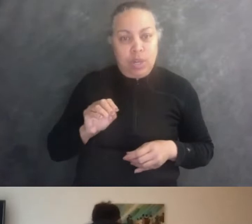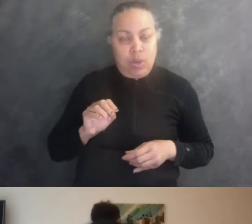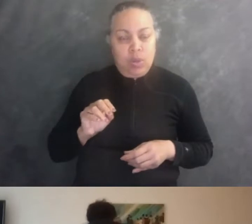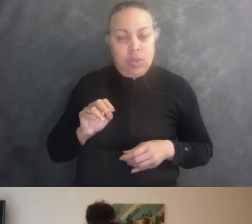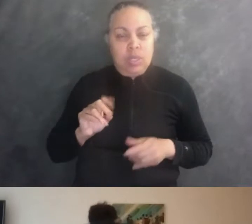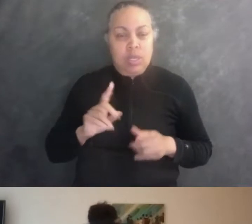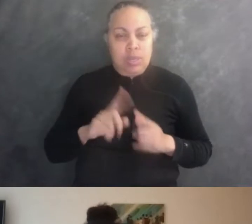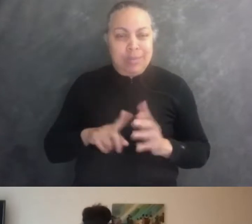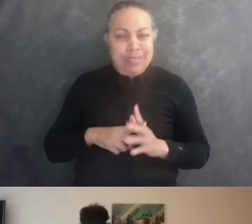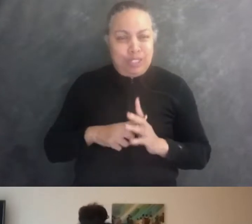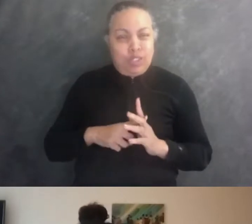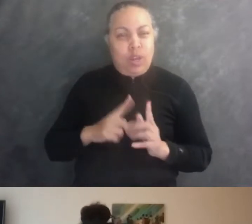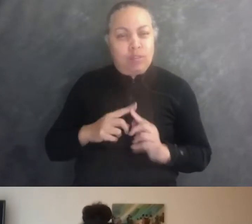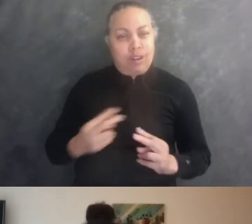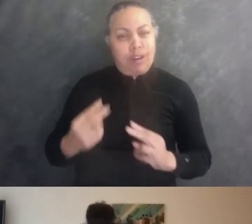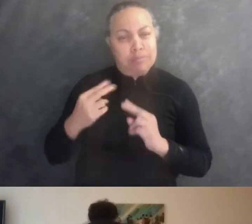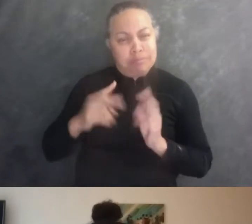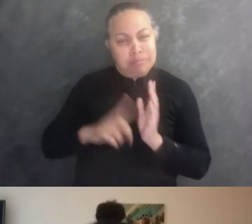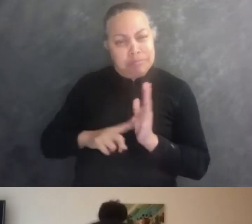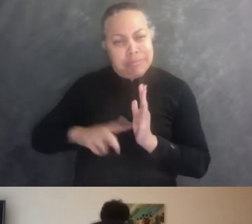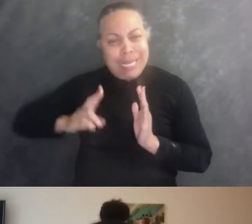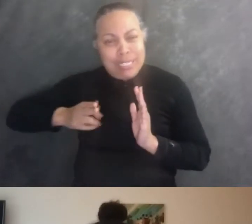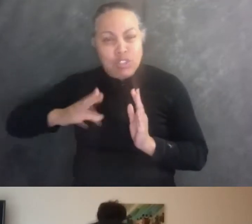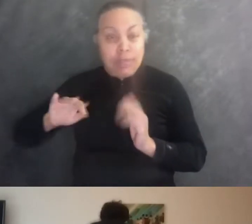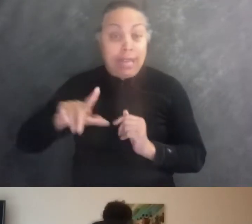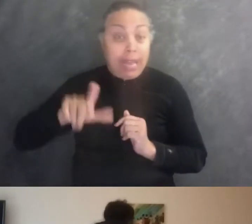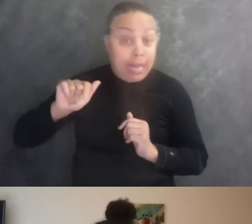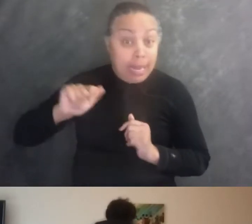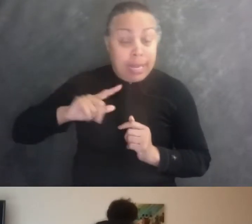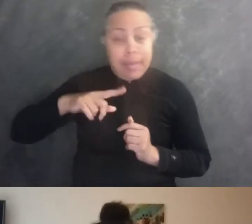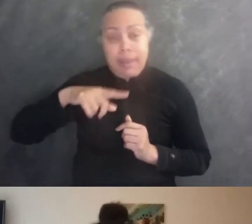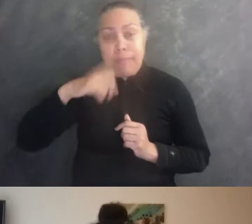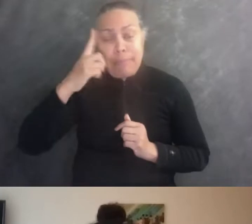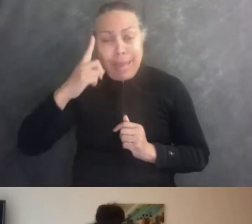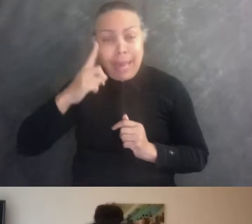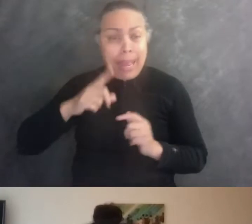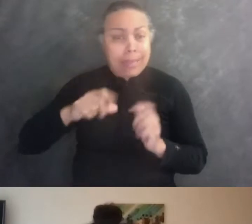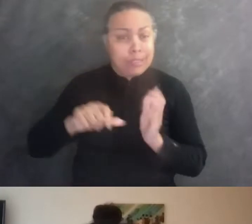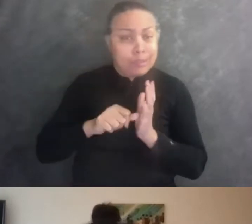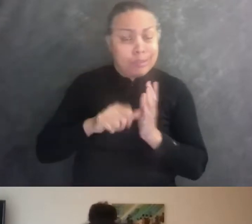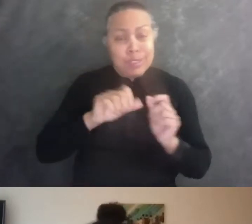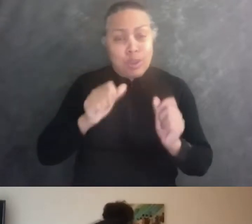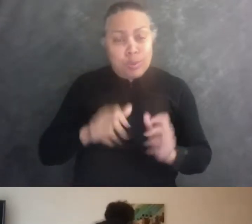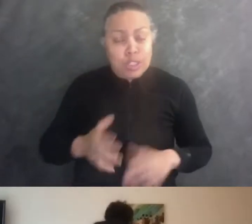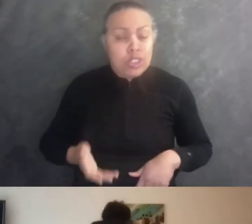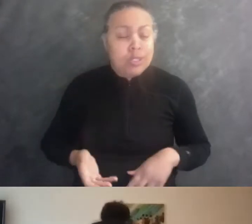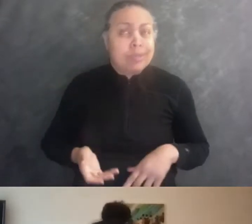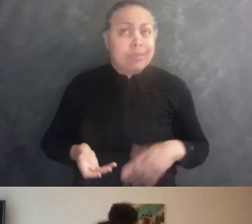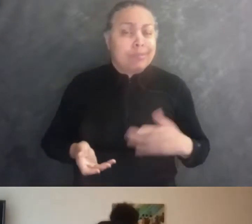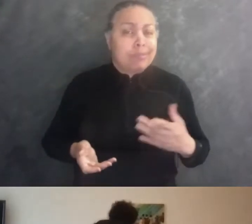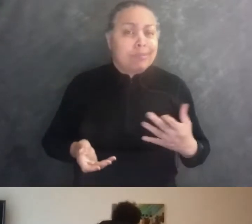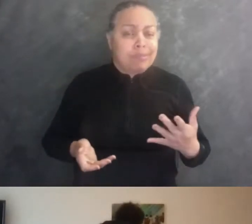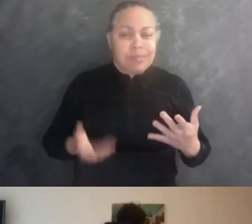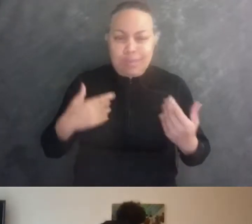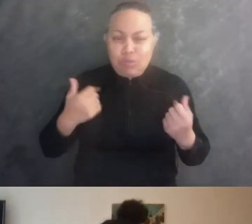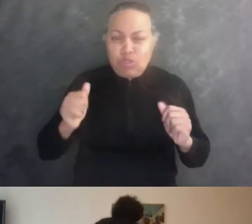growing from a history of Los Angeles Black assemblage sculptors. It's thinking, I'm like